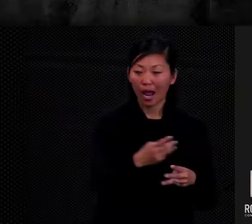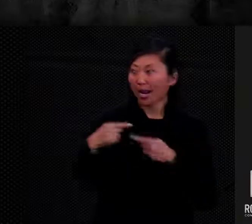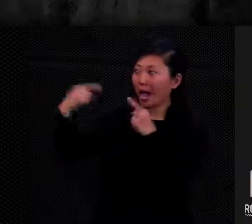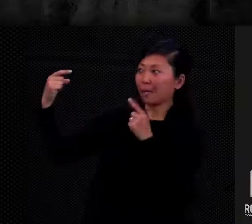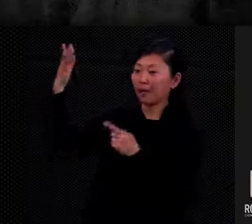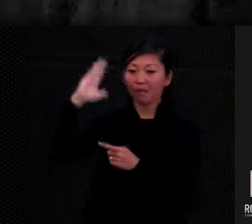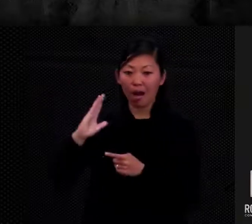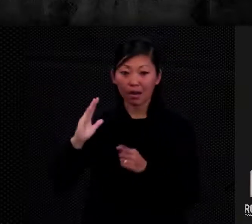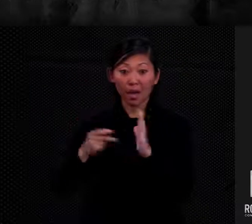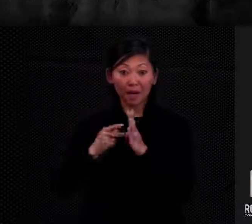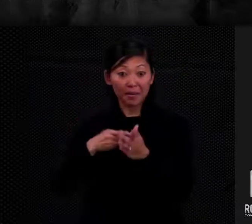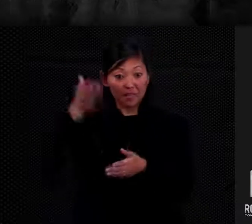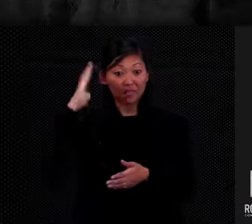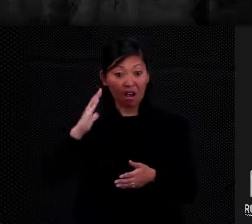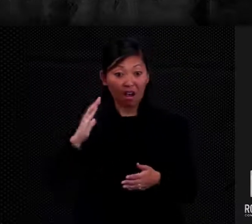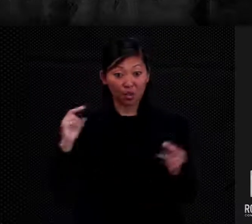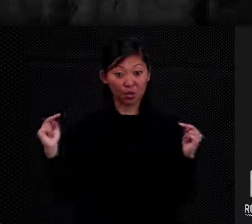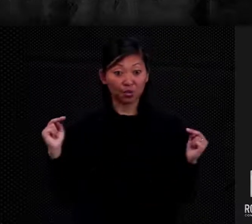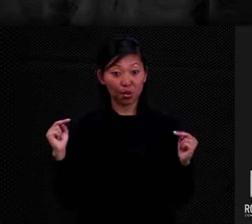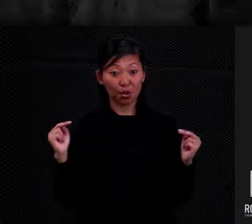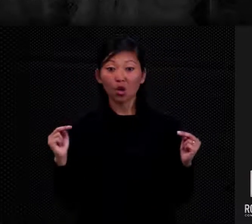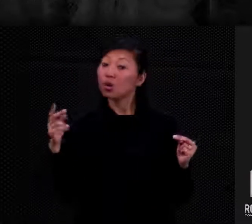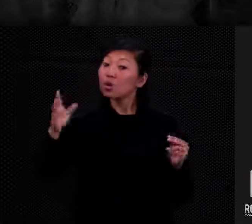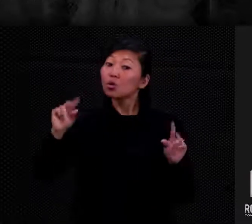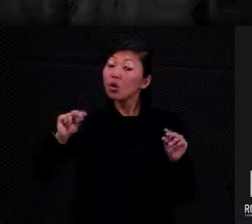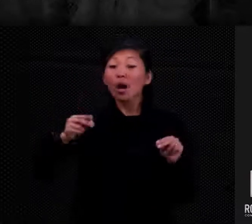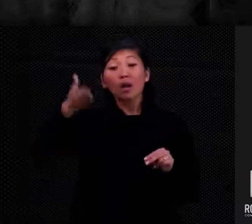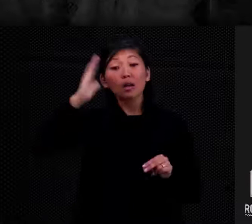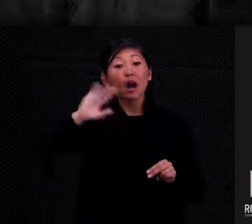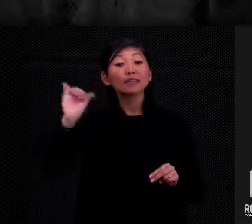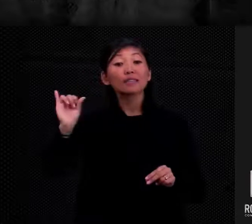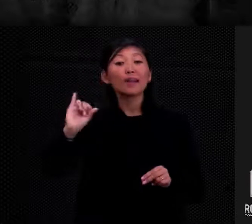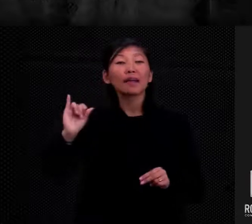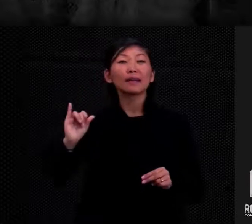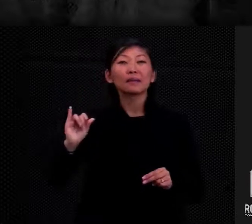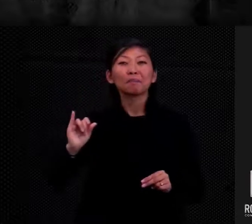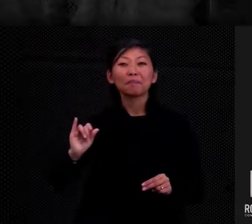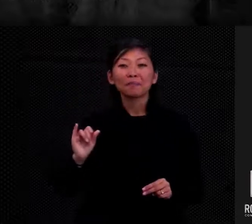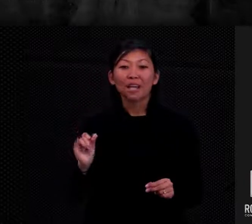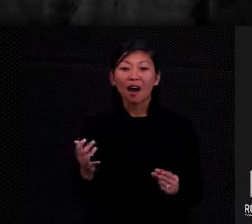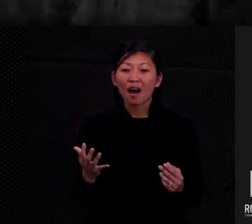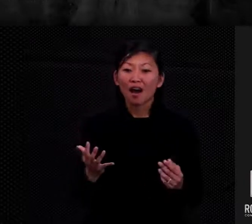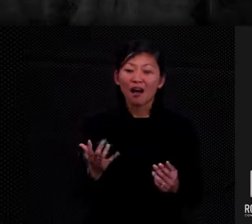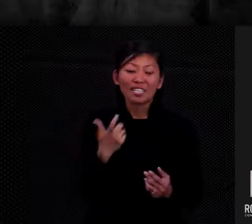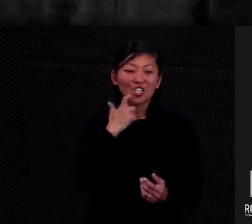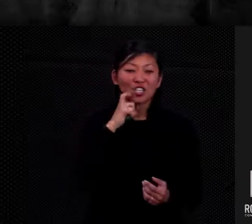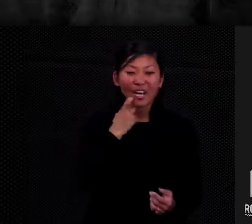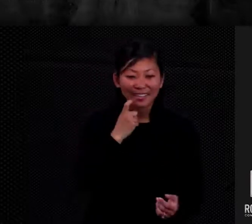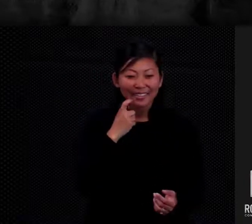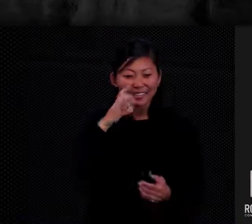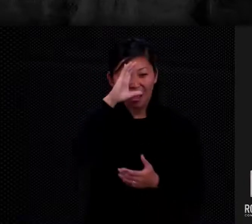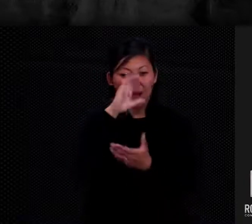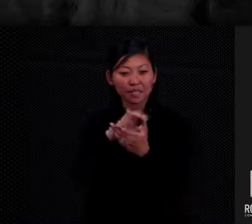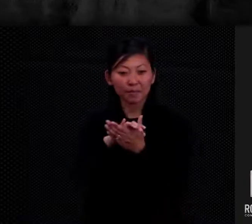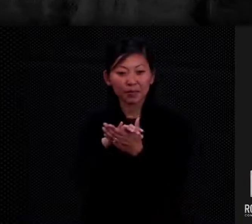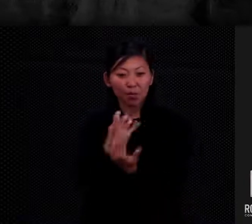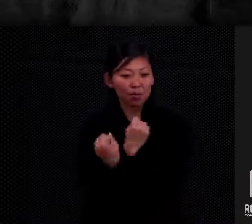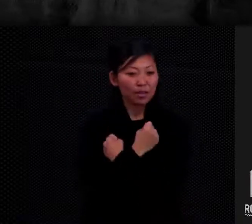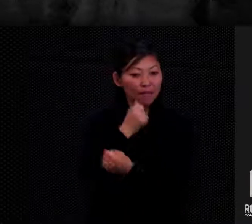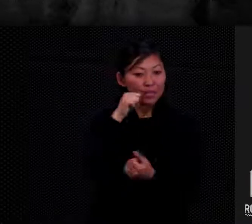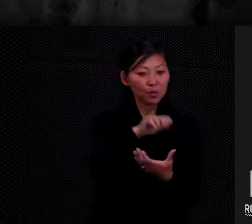No, God responds like a jealous husband who loves his wife, even in the midst of our spiritual adultery.